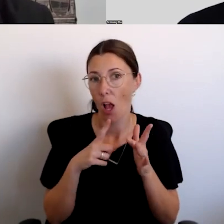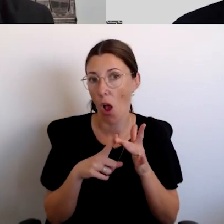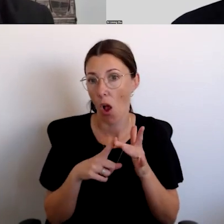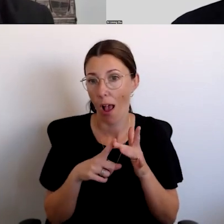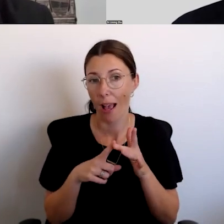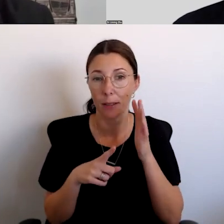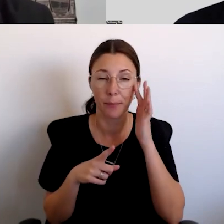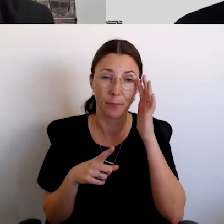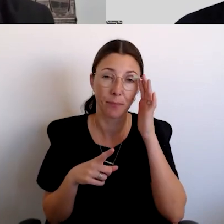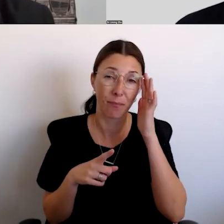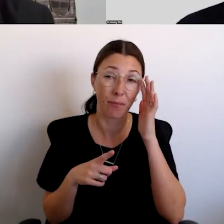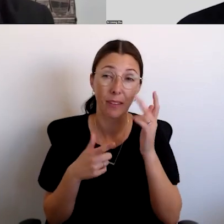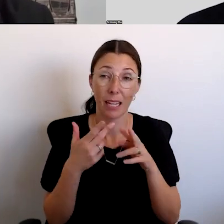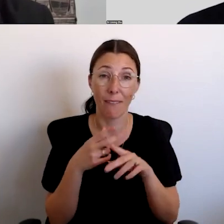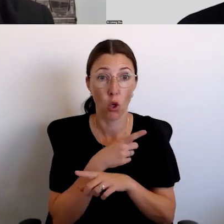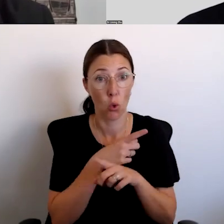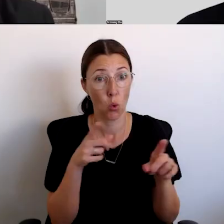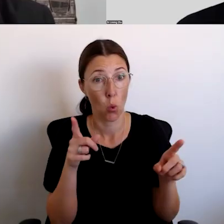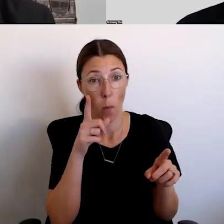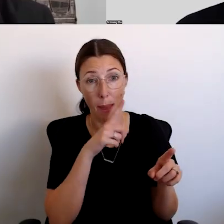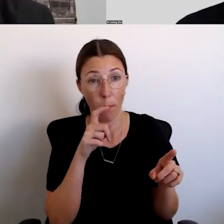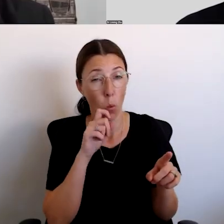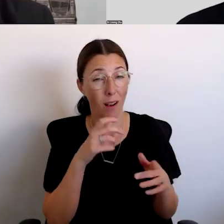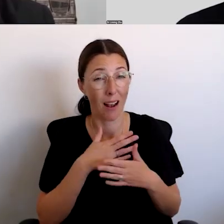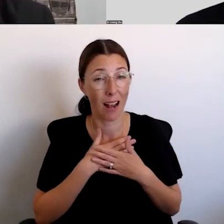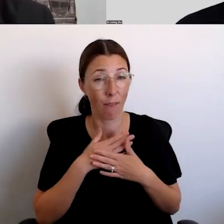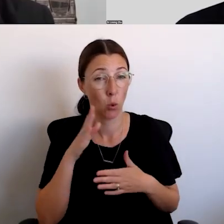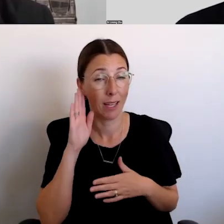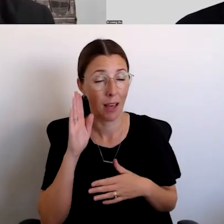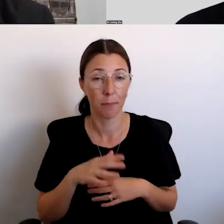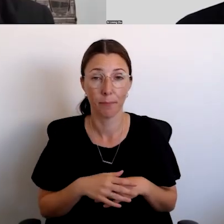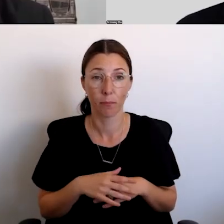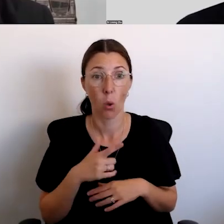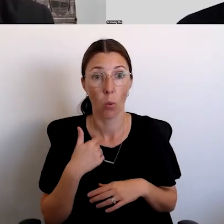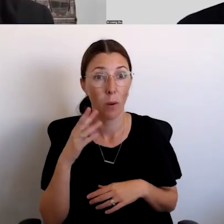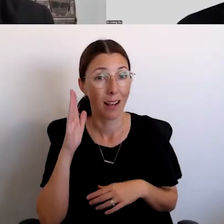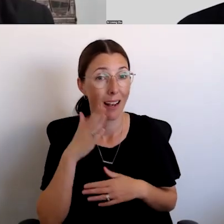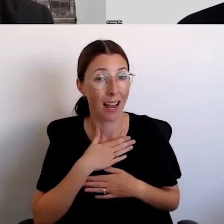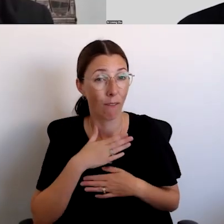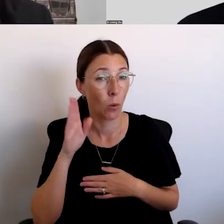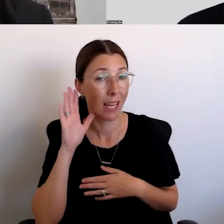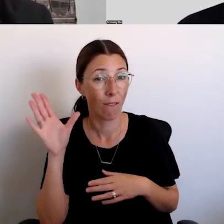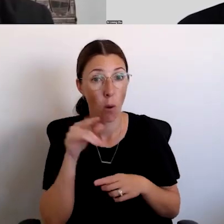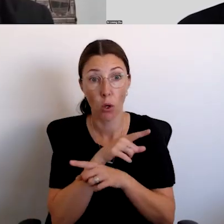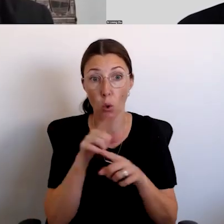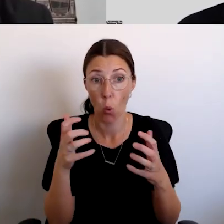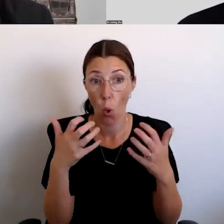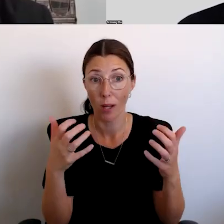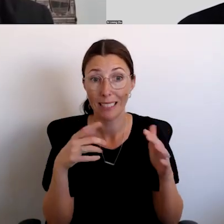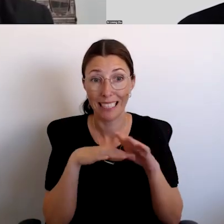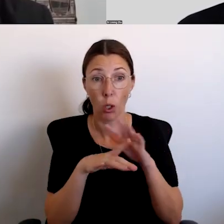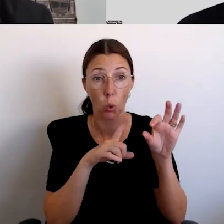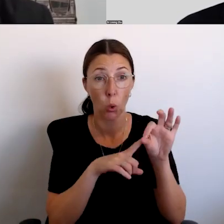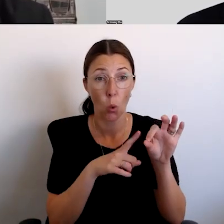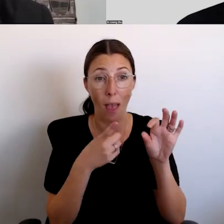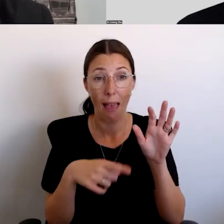to hear about. So as I'm just wrapping up, if you we'd love to hear from you in the Q&A, or indeed you